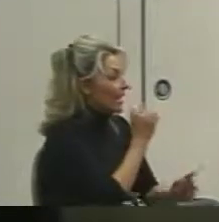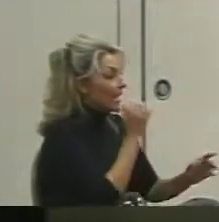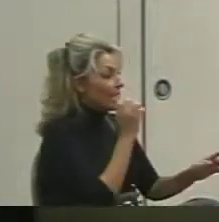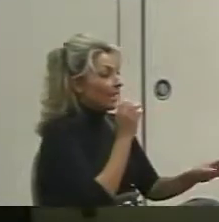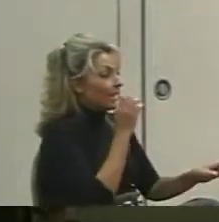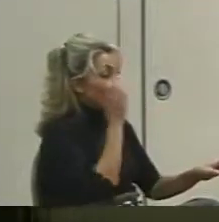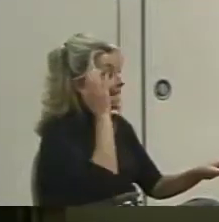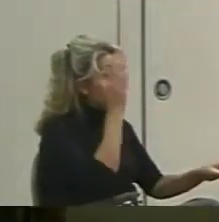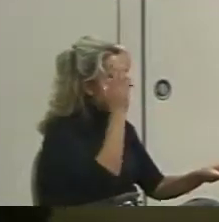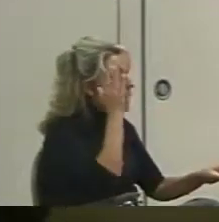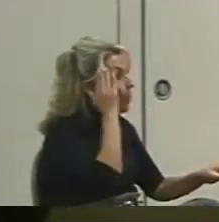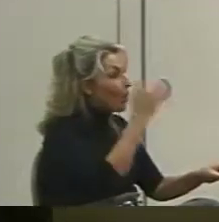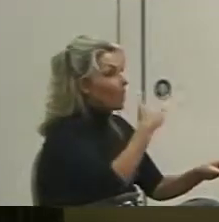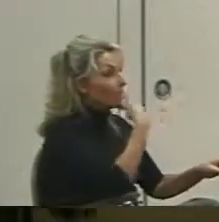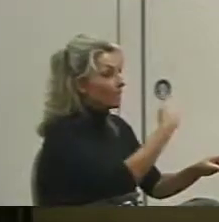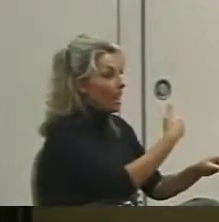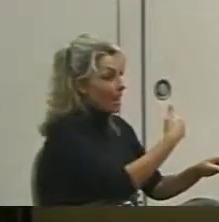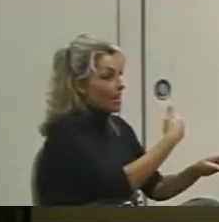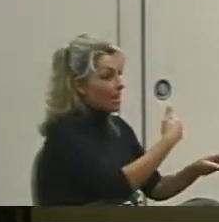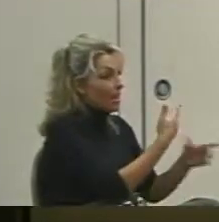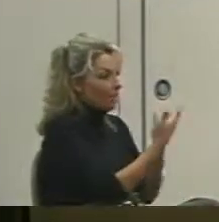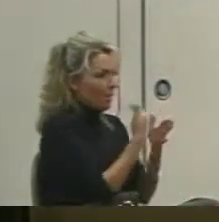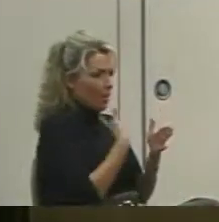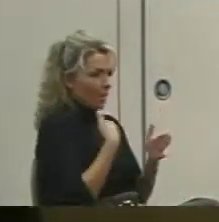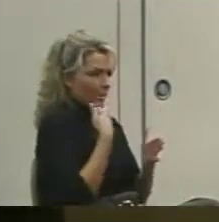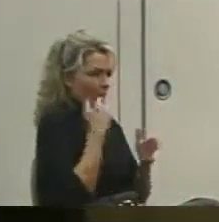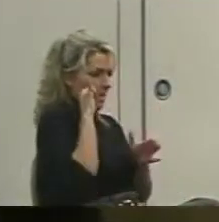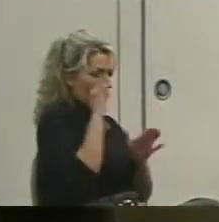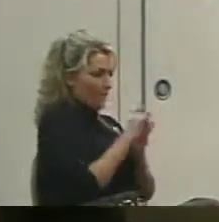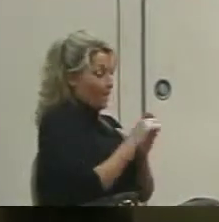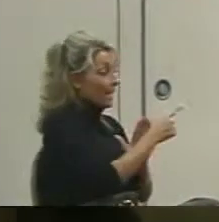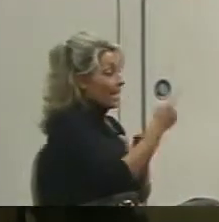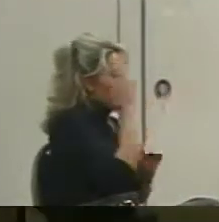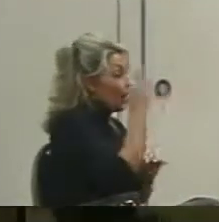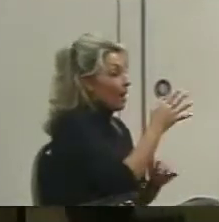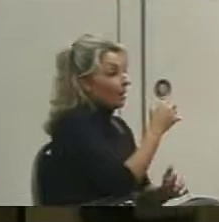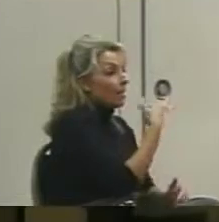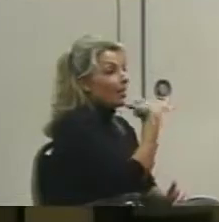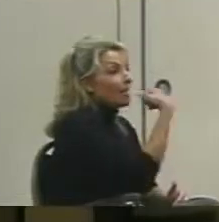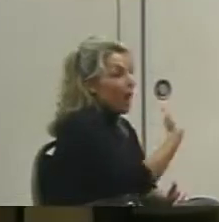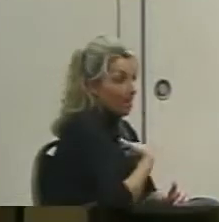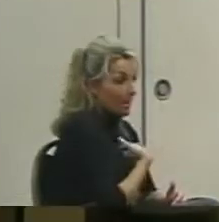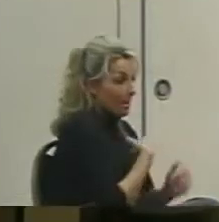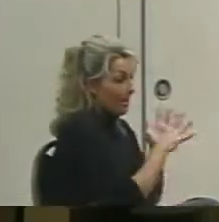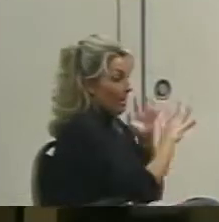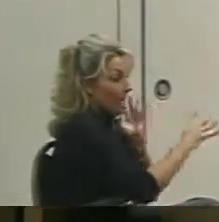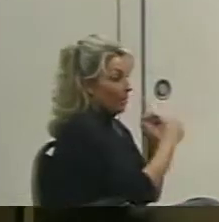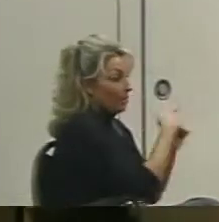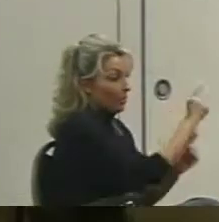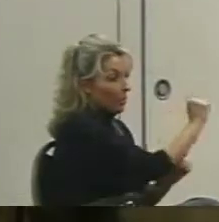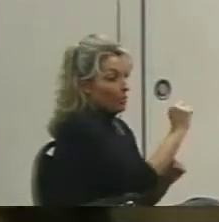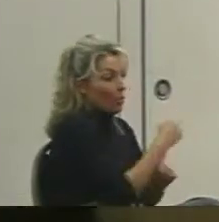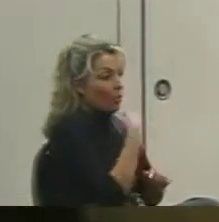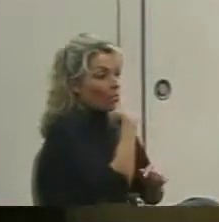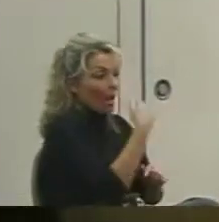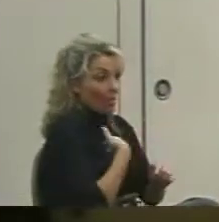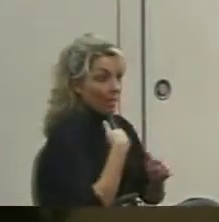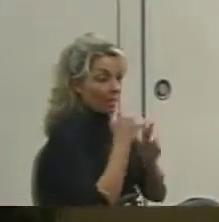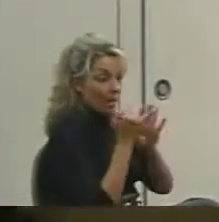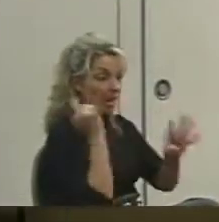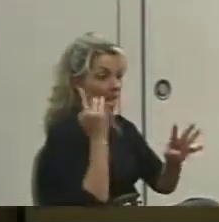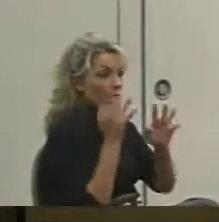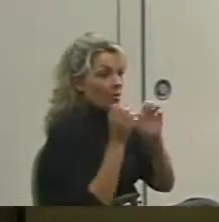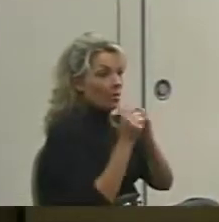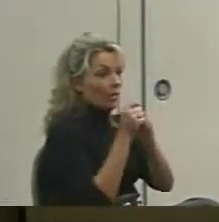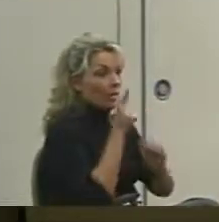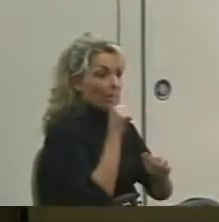verbally state, so last time I just said identify. How? He will verbally state the line to the bathroom or lunch with 72%